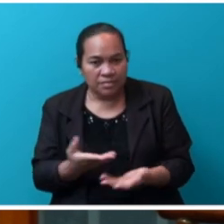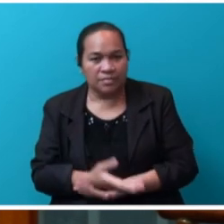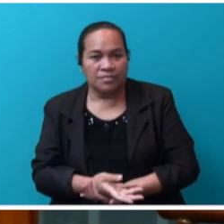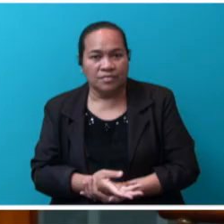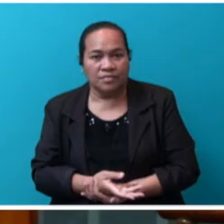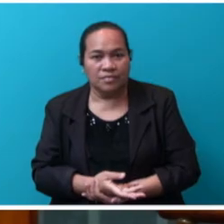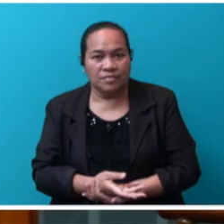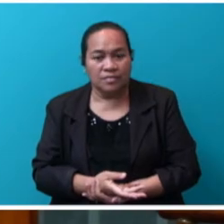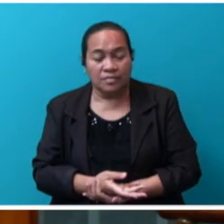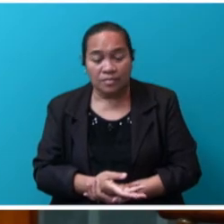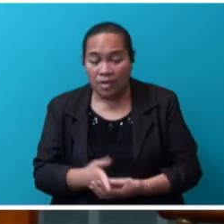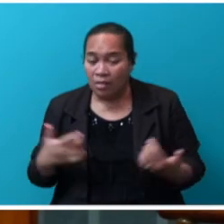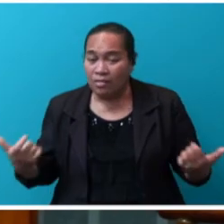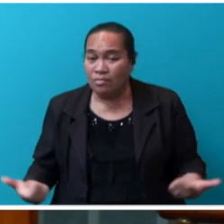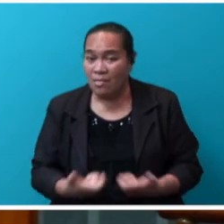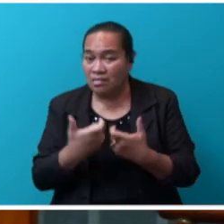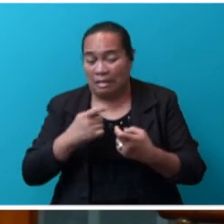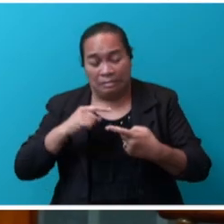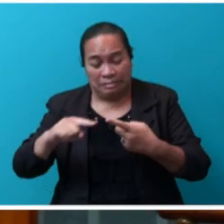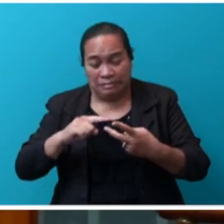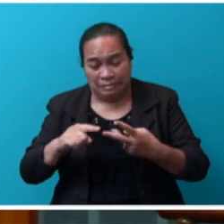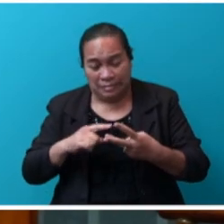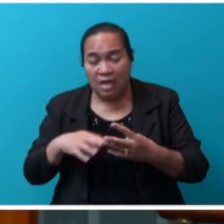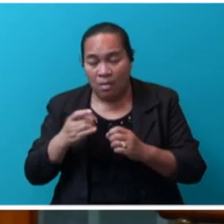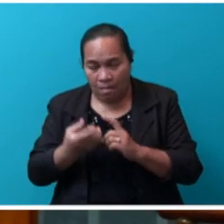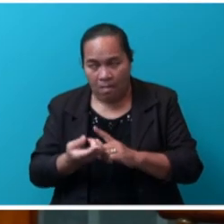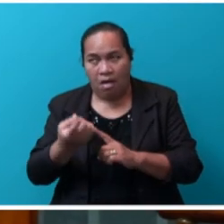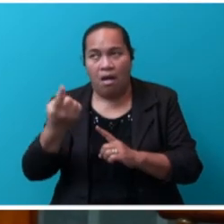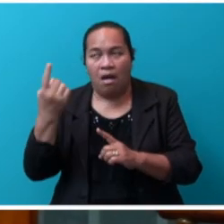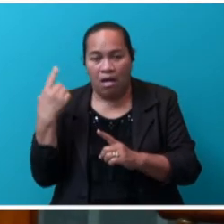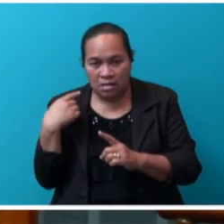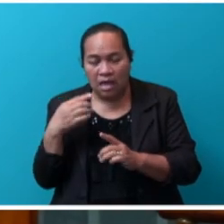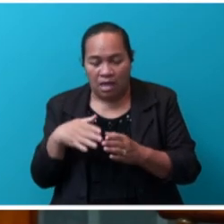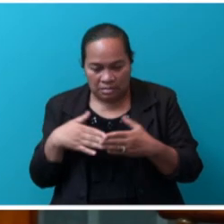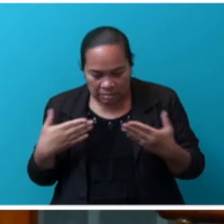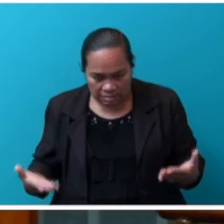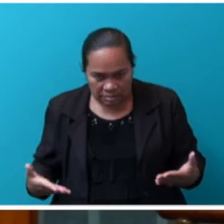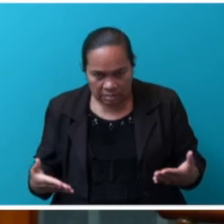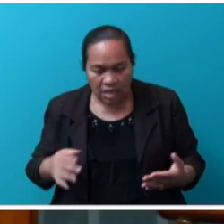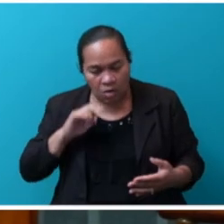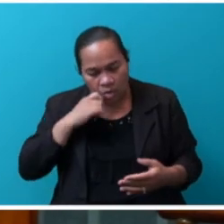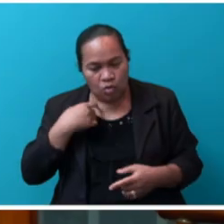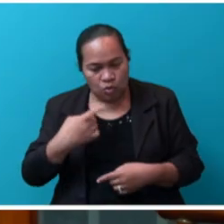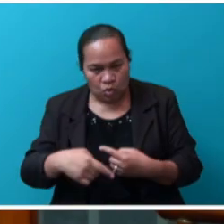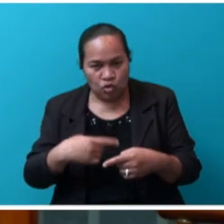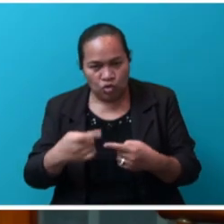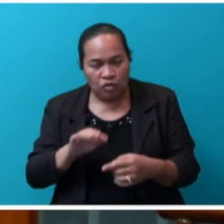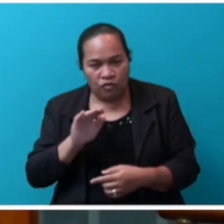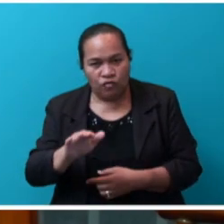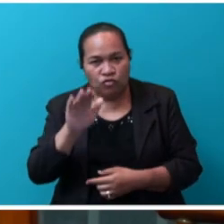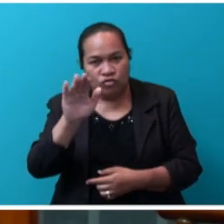Speaker, these challenges have existed in the past, persist in the present, and will continue to test us in the